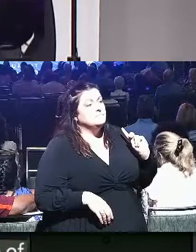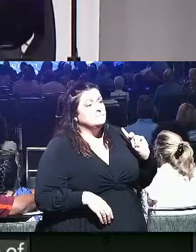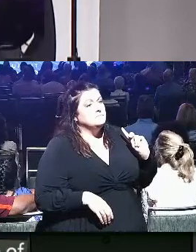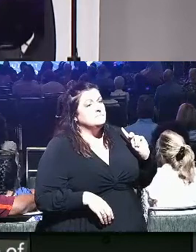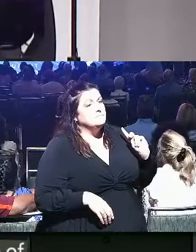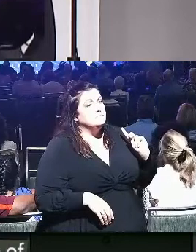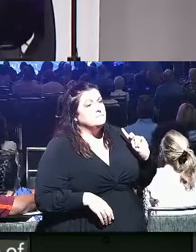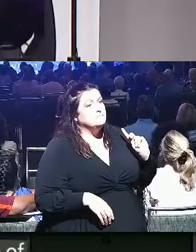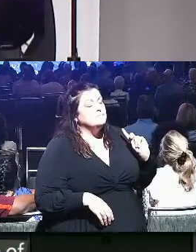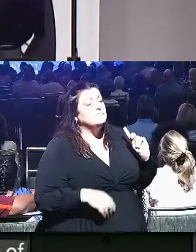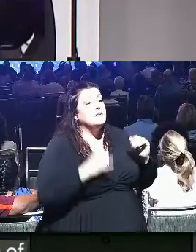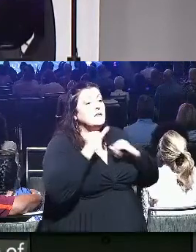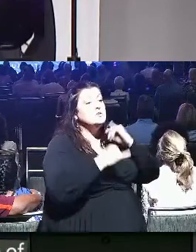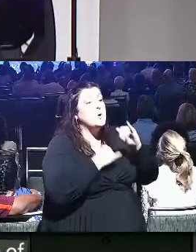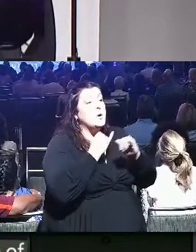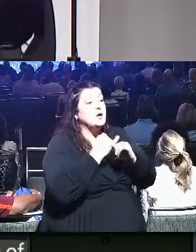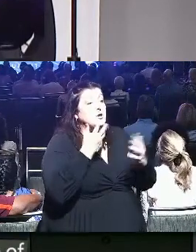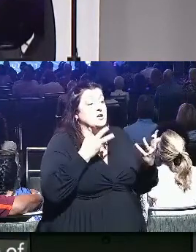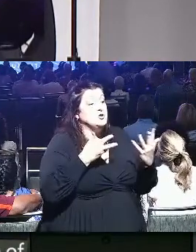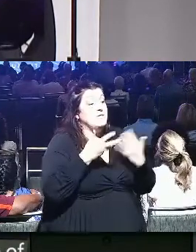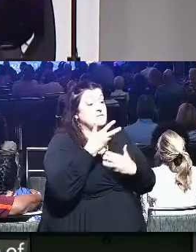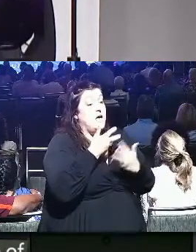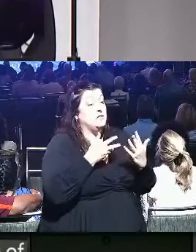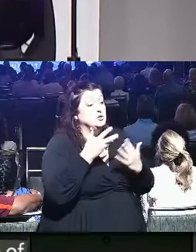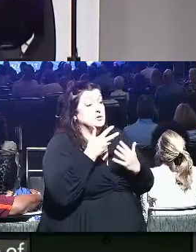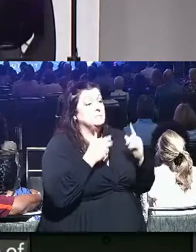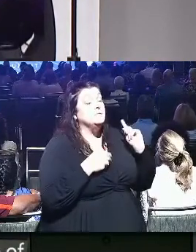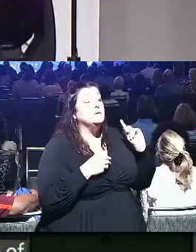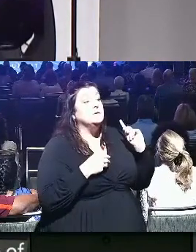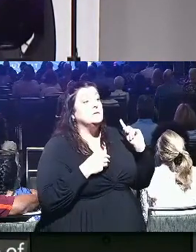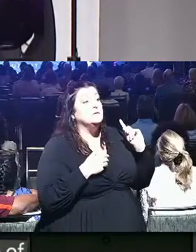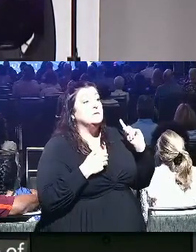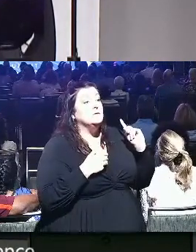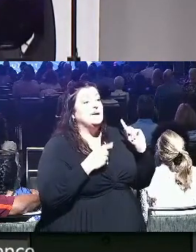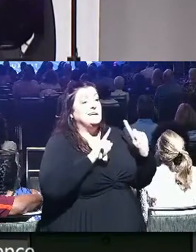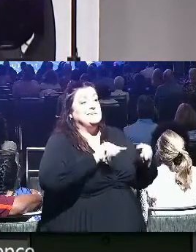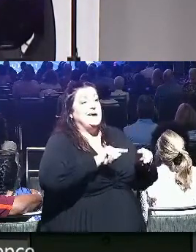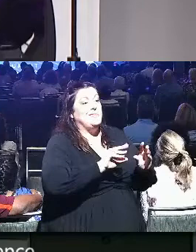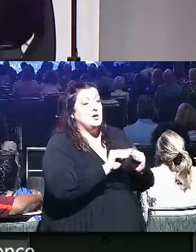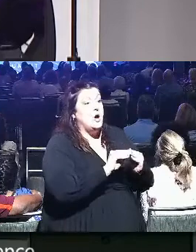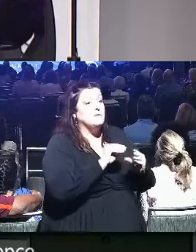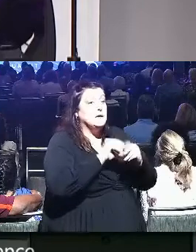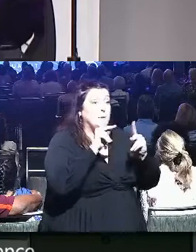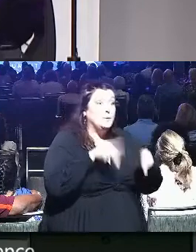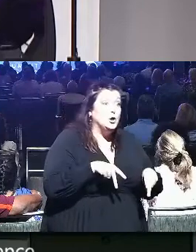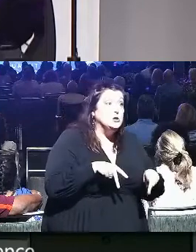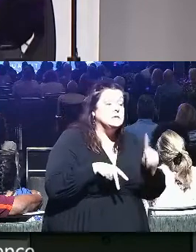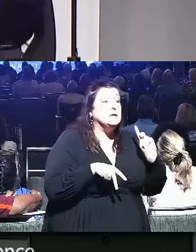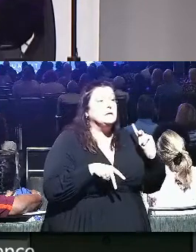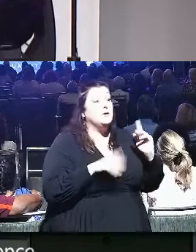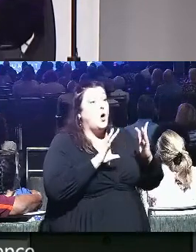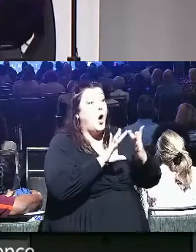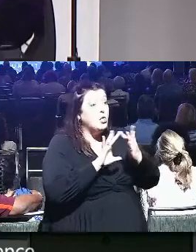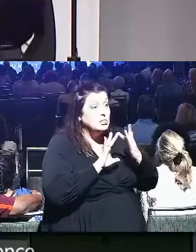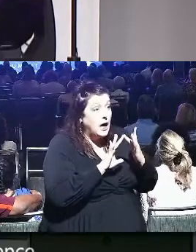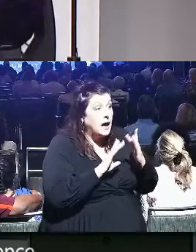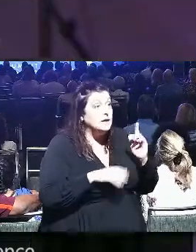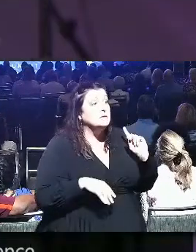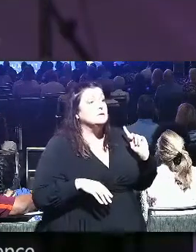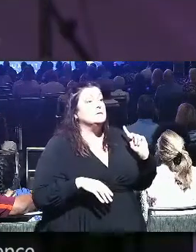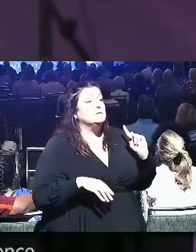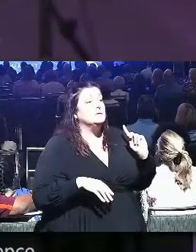fellowship conference attended this conference in any way, whether it was in person or online, and got